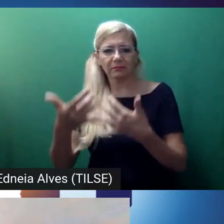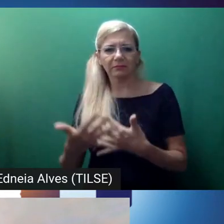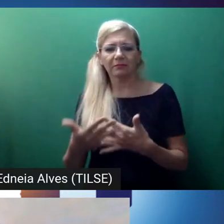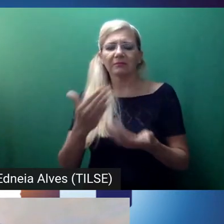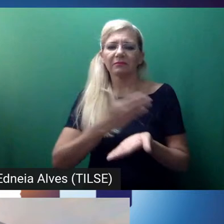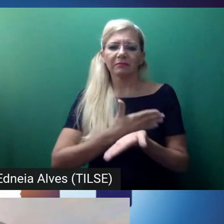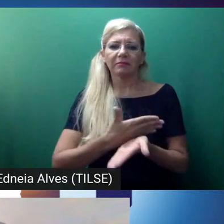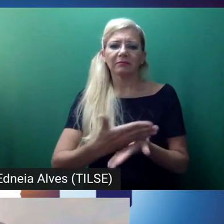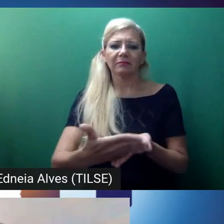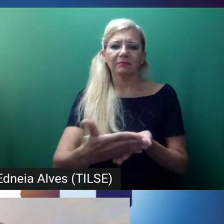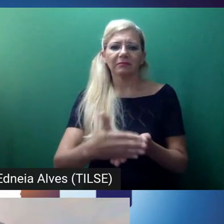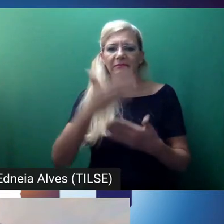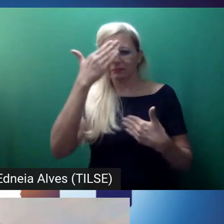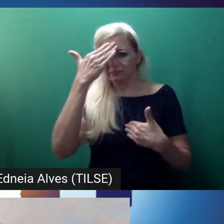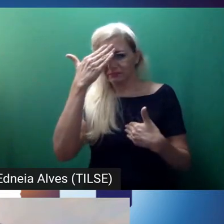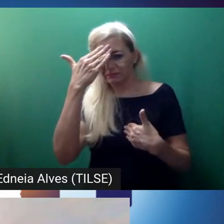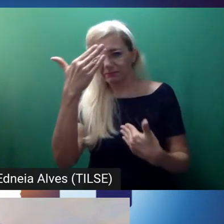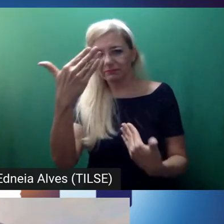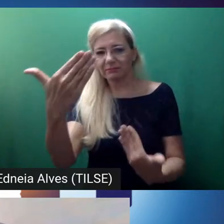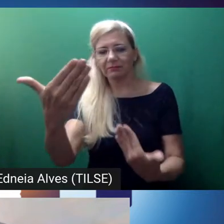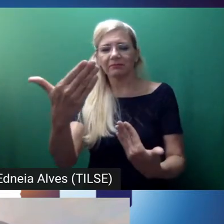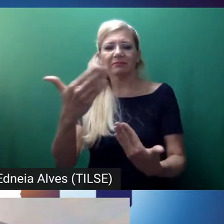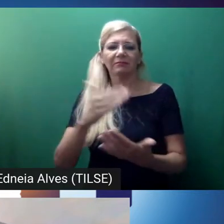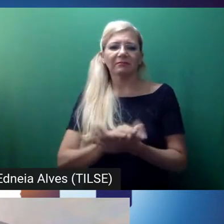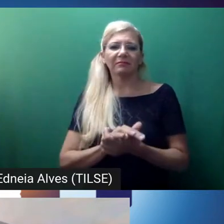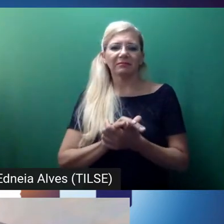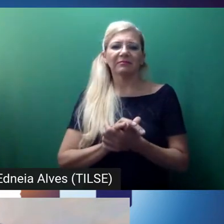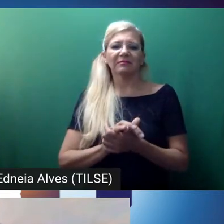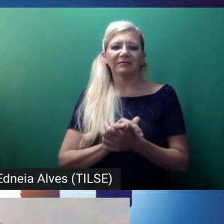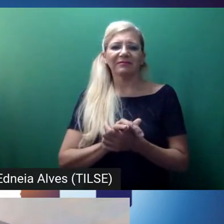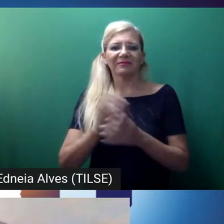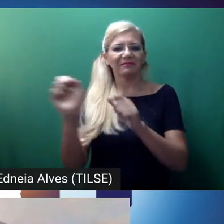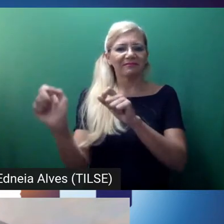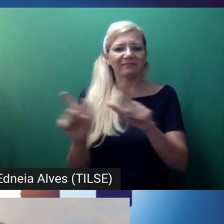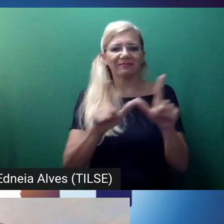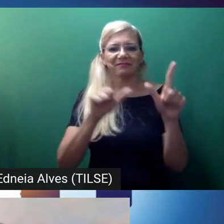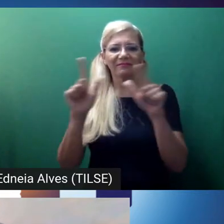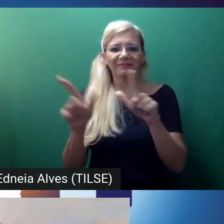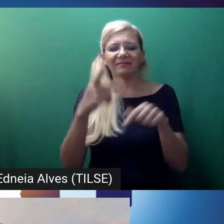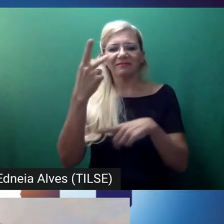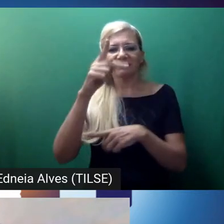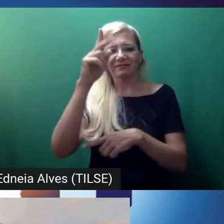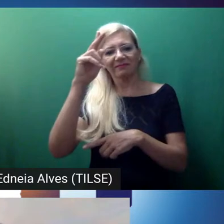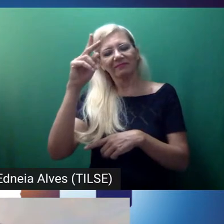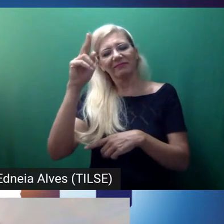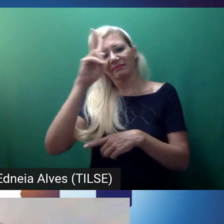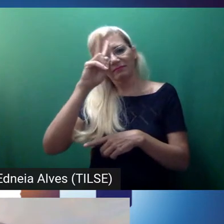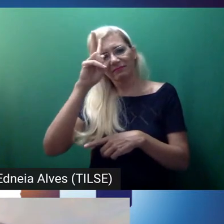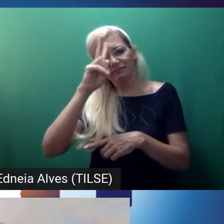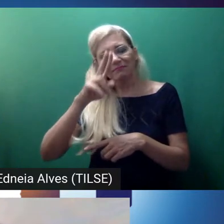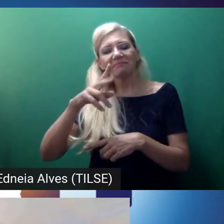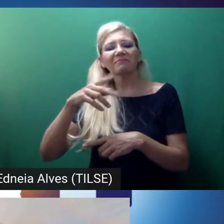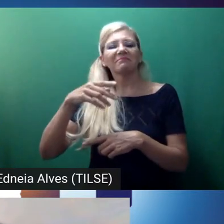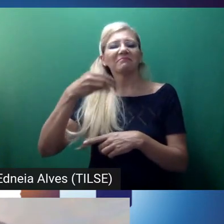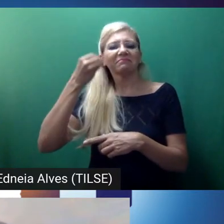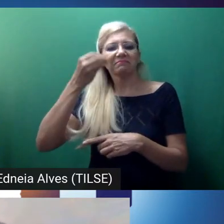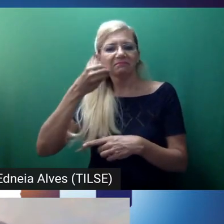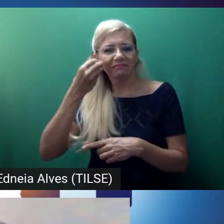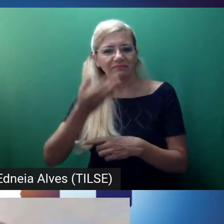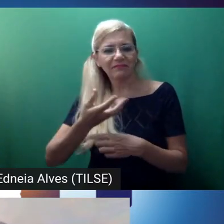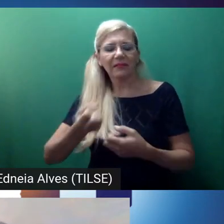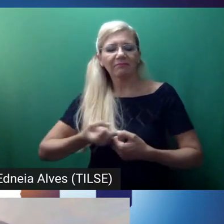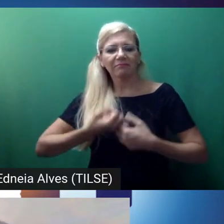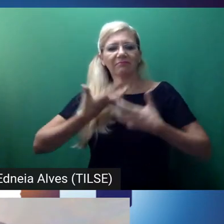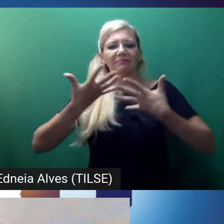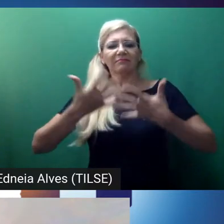says, "Congratulations, Luciana. Thank you for sharing your story. It is inspiring, and I'm glad you had the strength to rise through